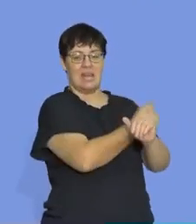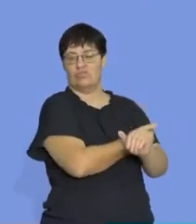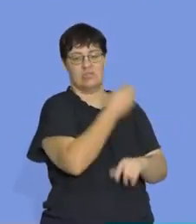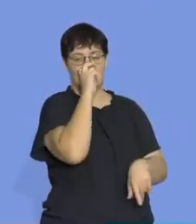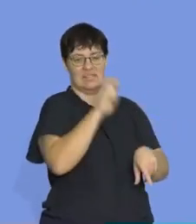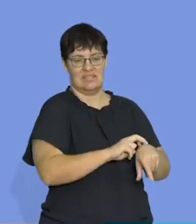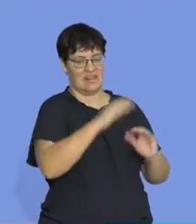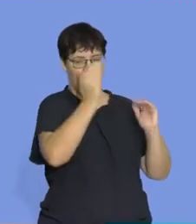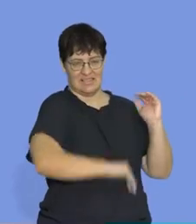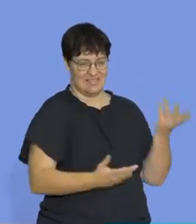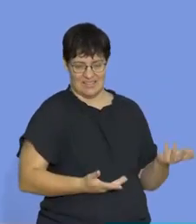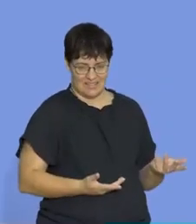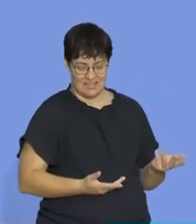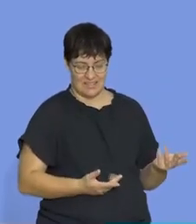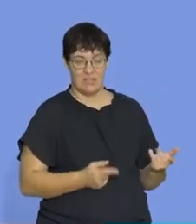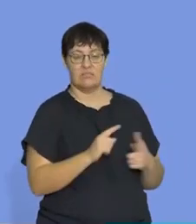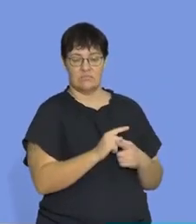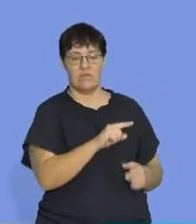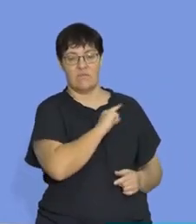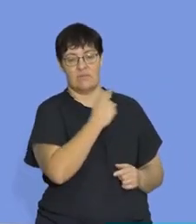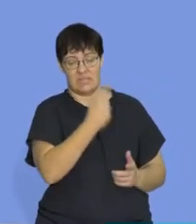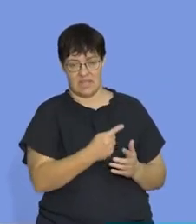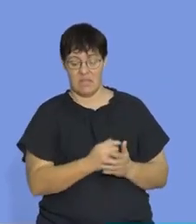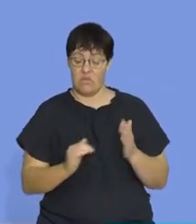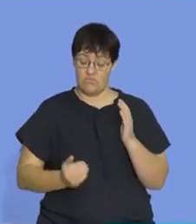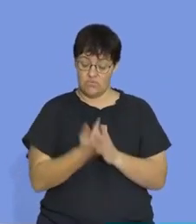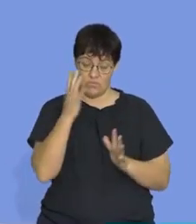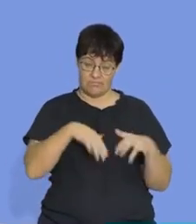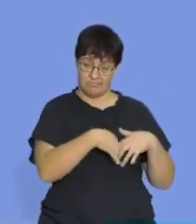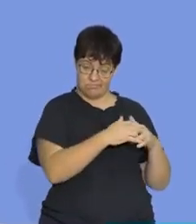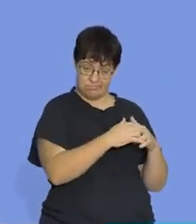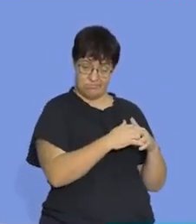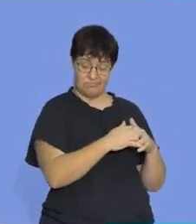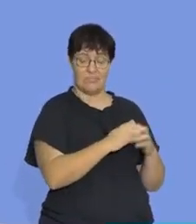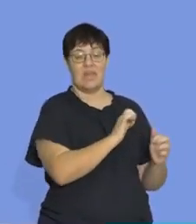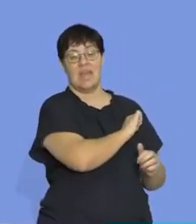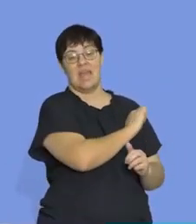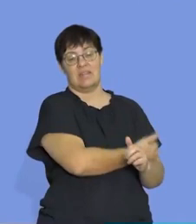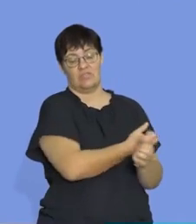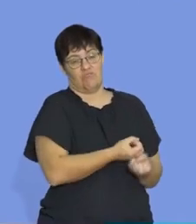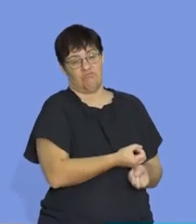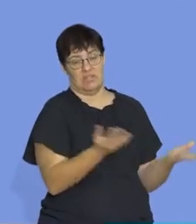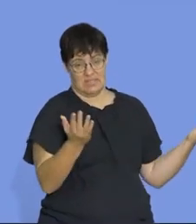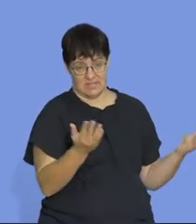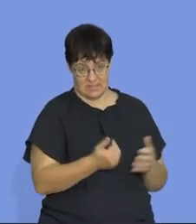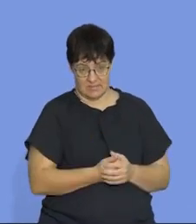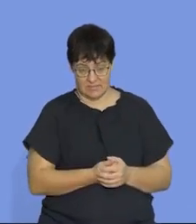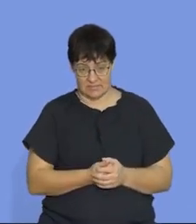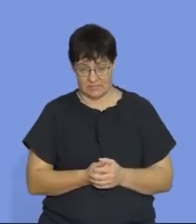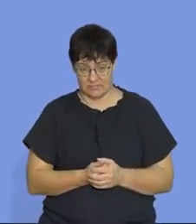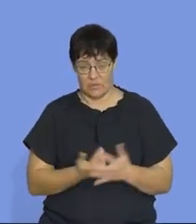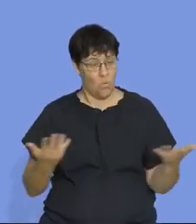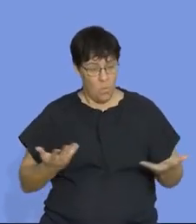then that's why we say at the end of the day, when new bonds are formed, energy is actually released to the environment,